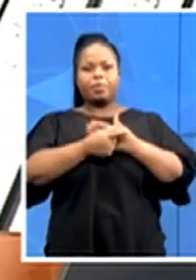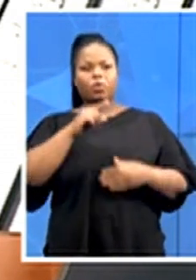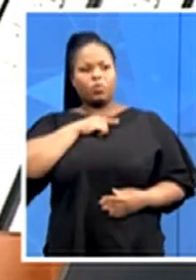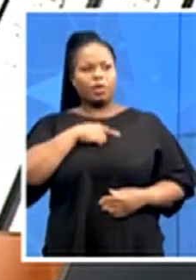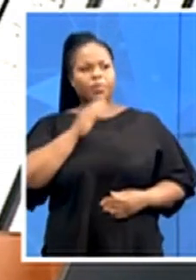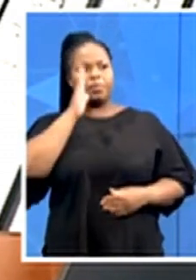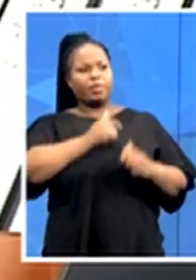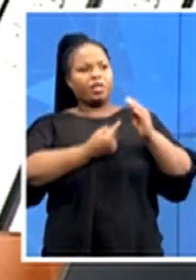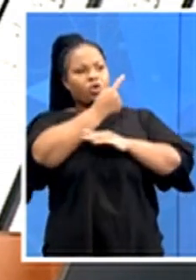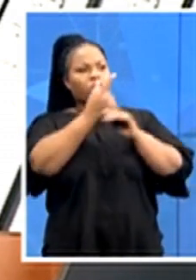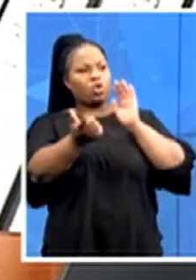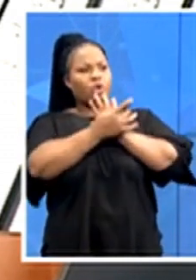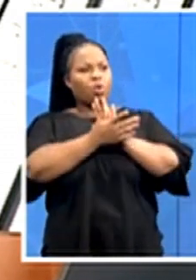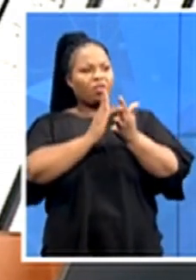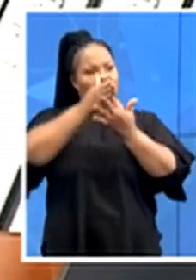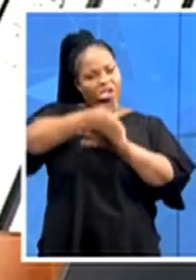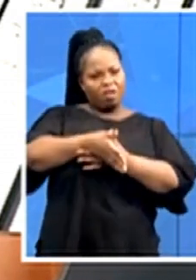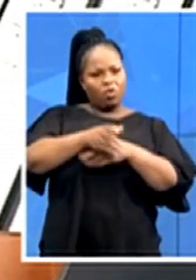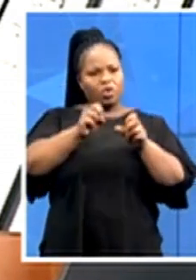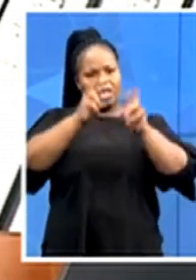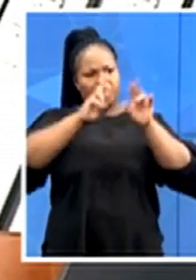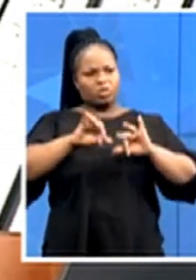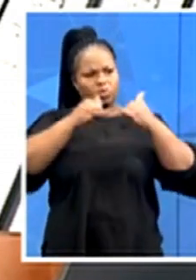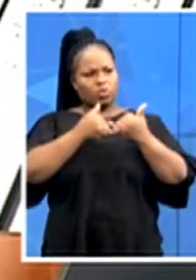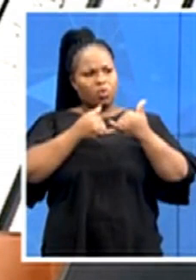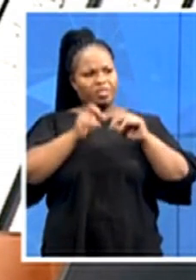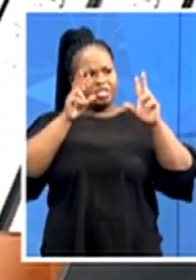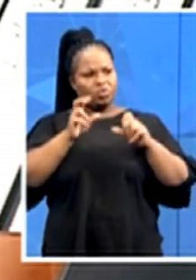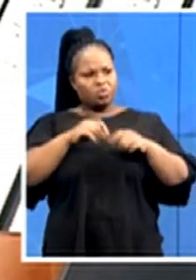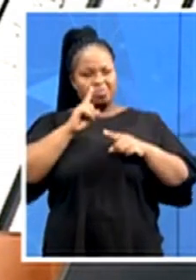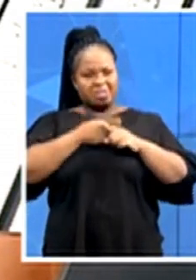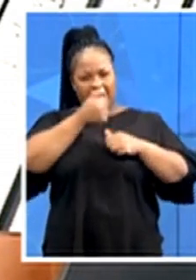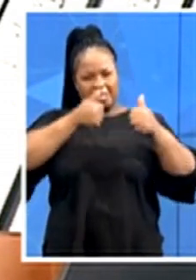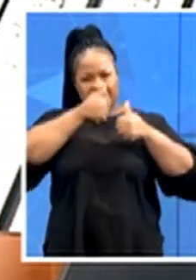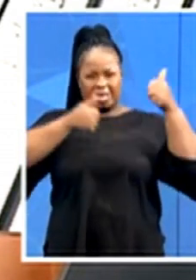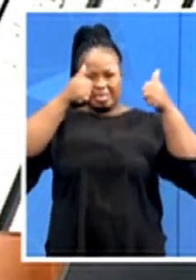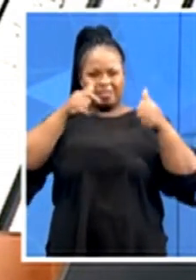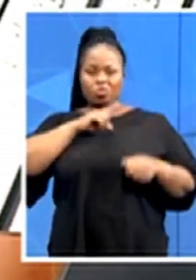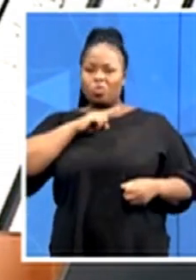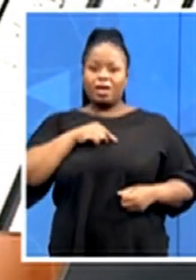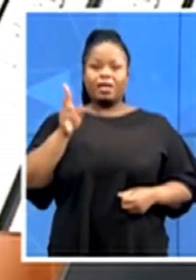ESCOM's affairs, executive overreach, but he also adds state capture.